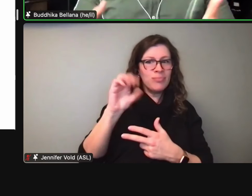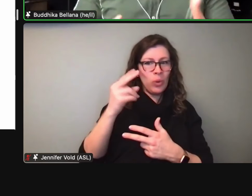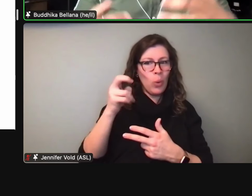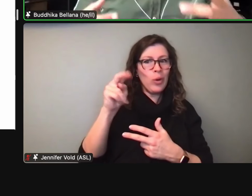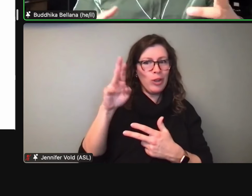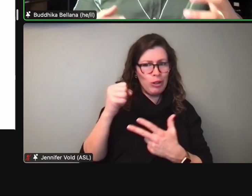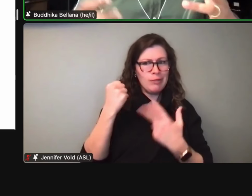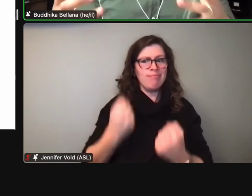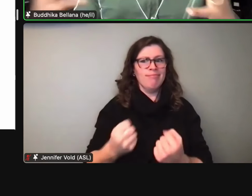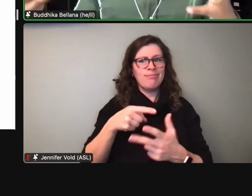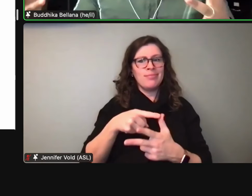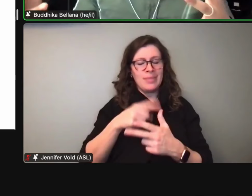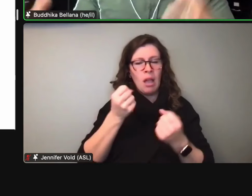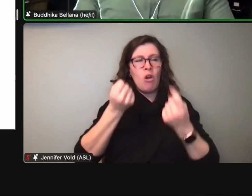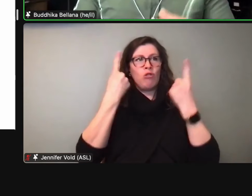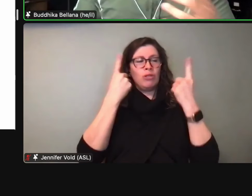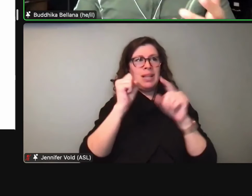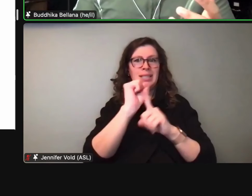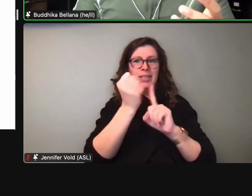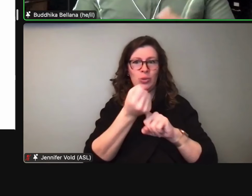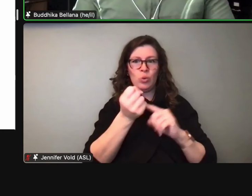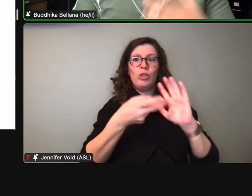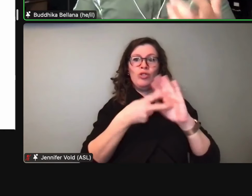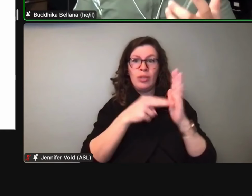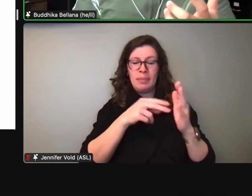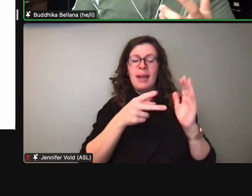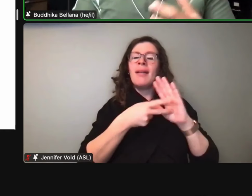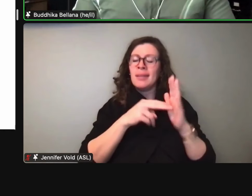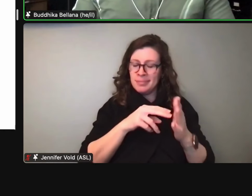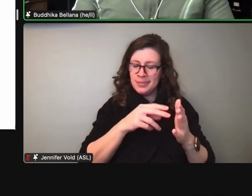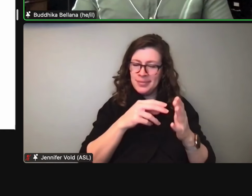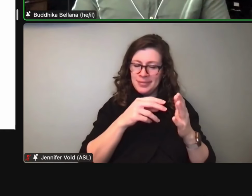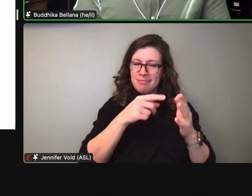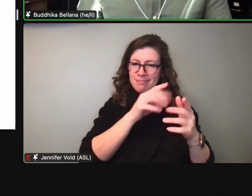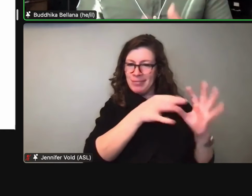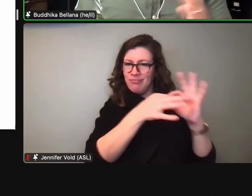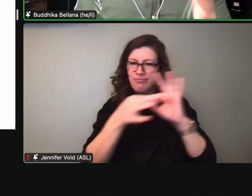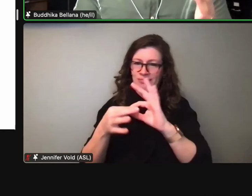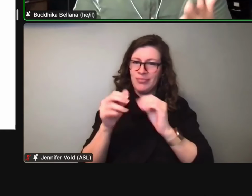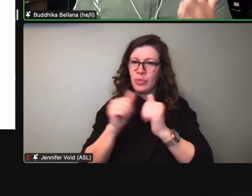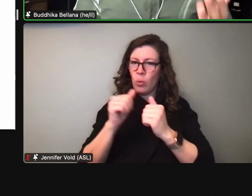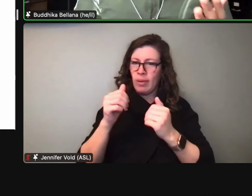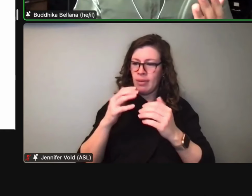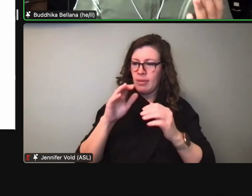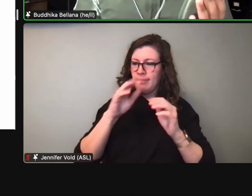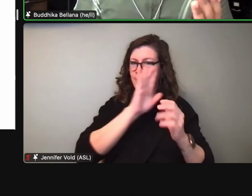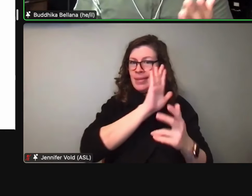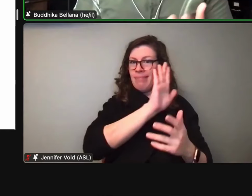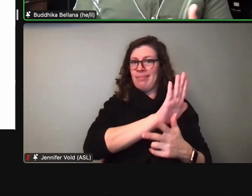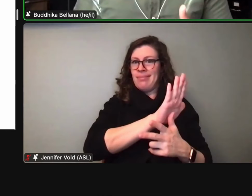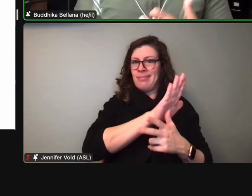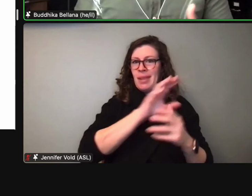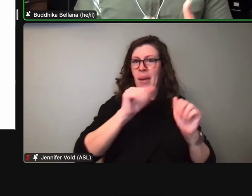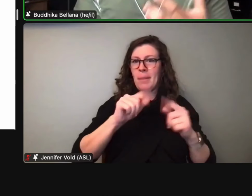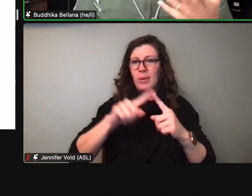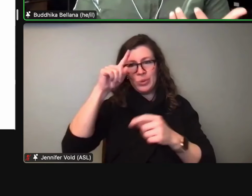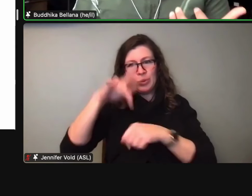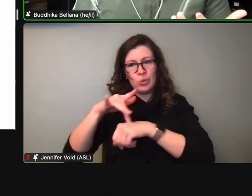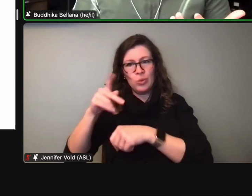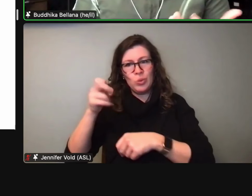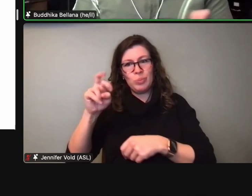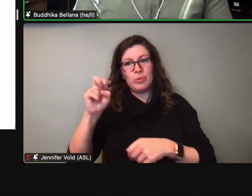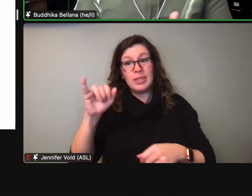relate to the persistence of these elements in spontaneous thought. And one possibility that